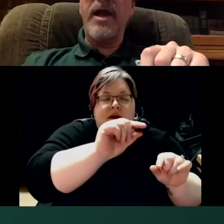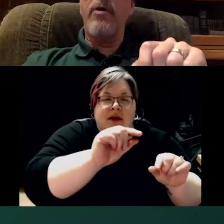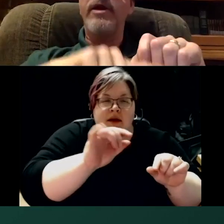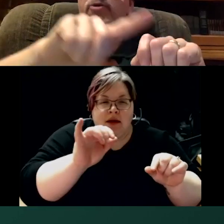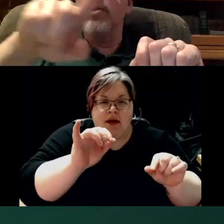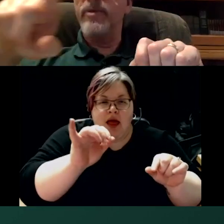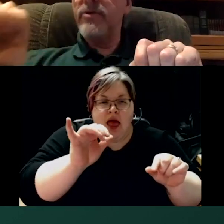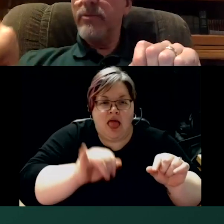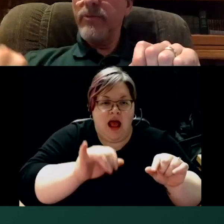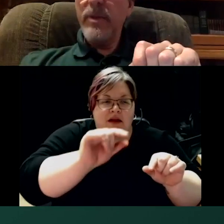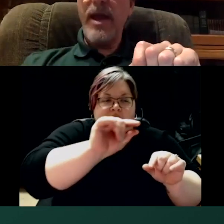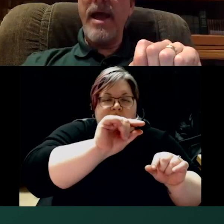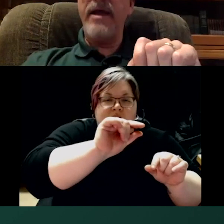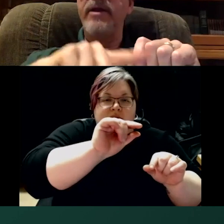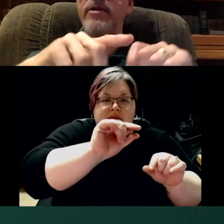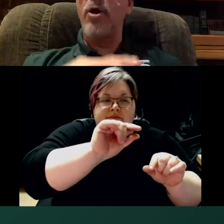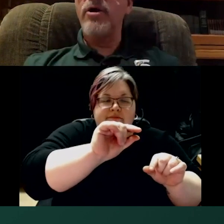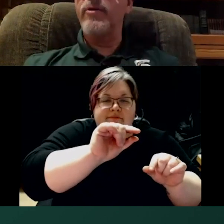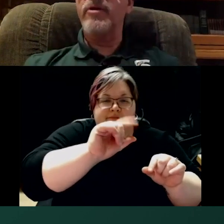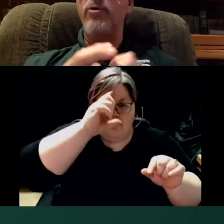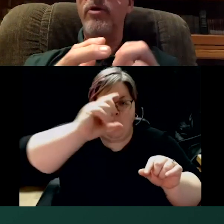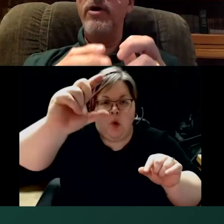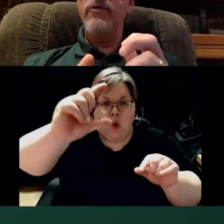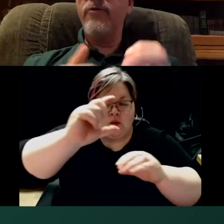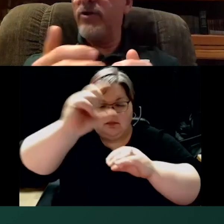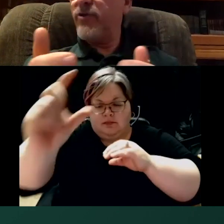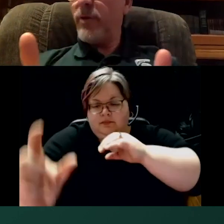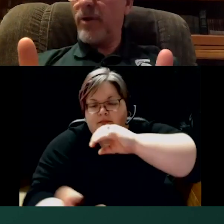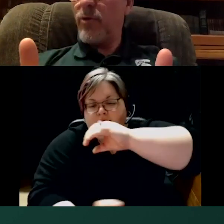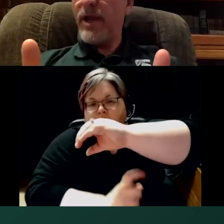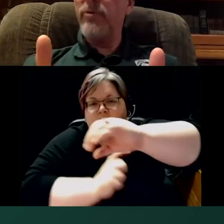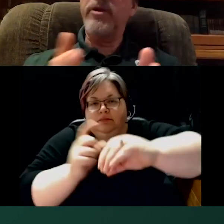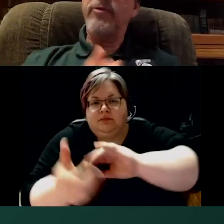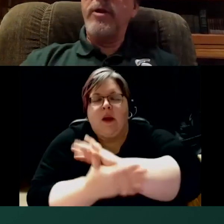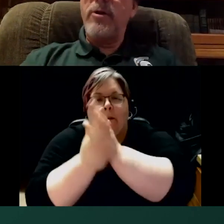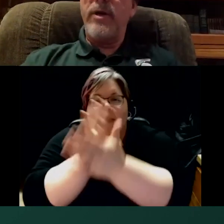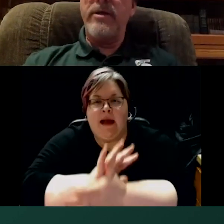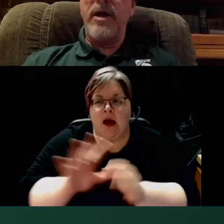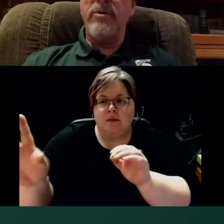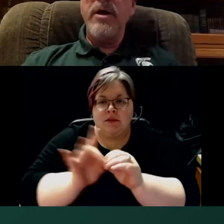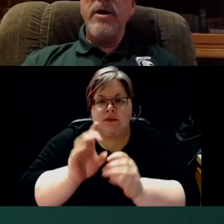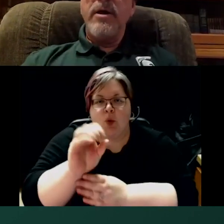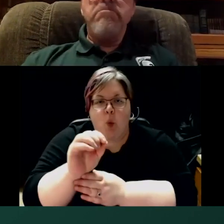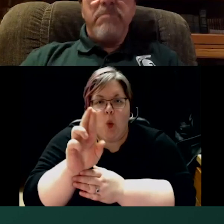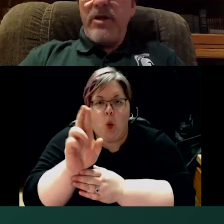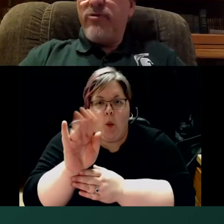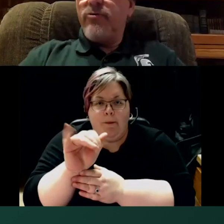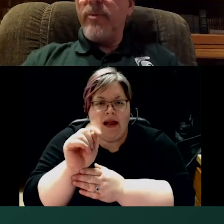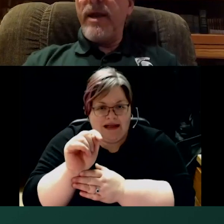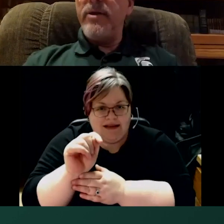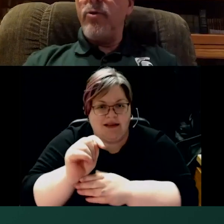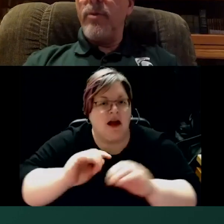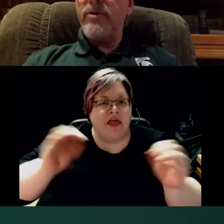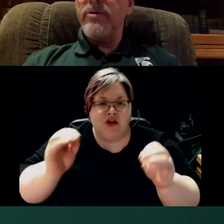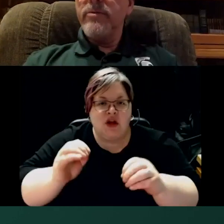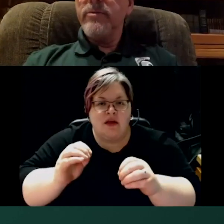is now in orbit, and as long as there's no friction, there's no air, there's nothing slowing it down, it should